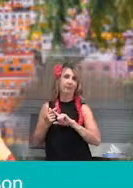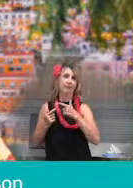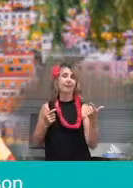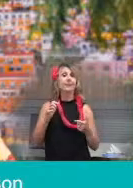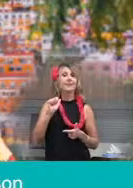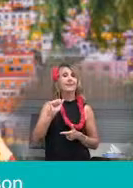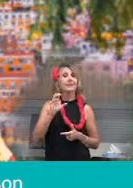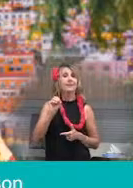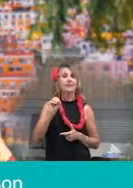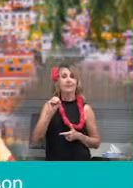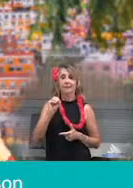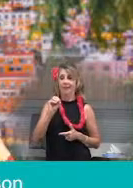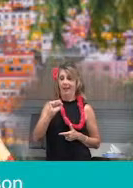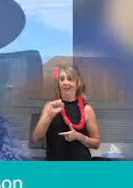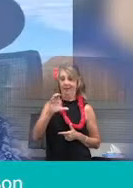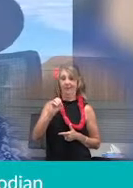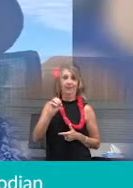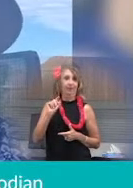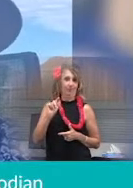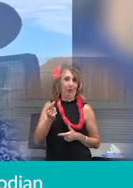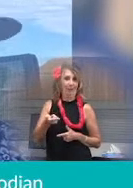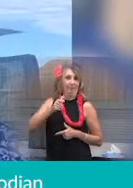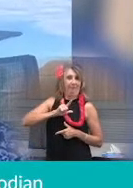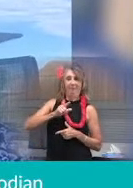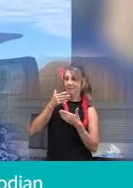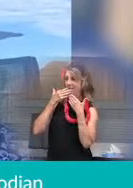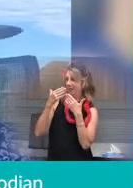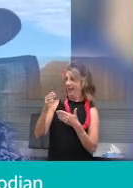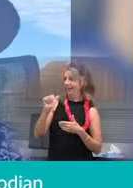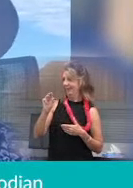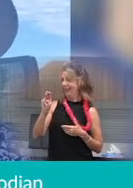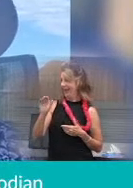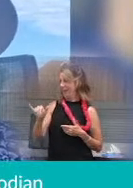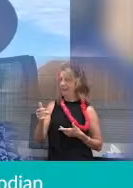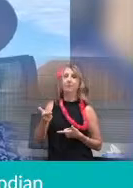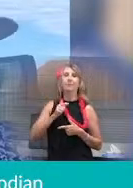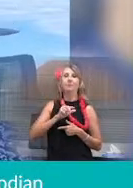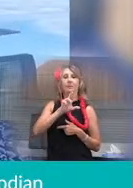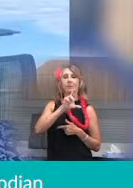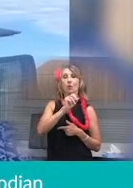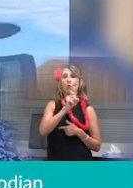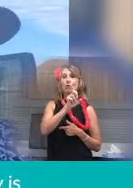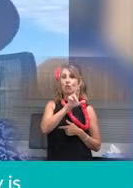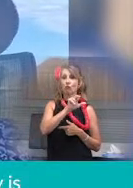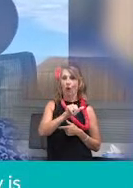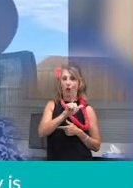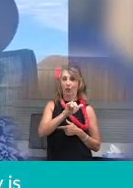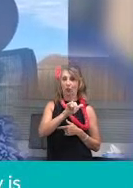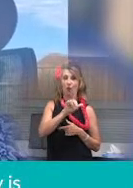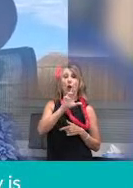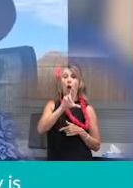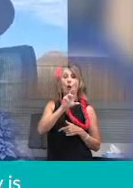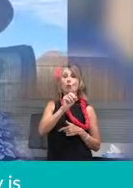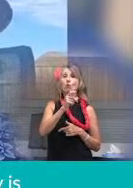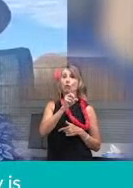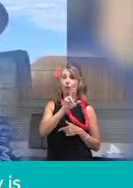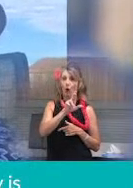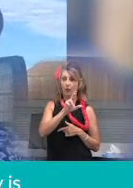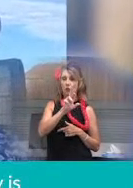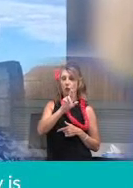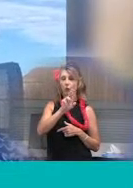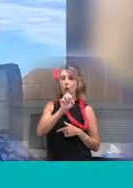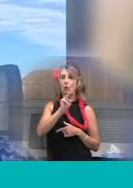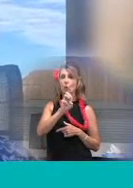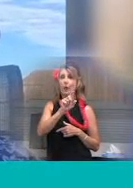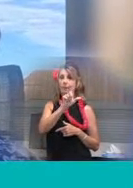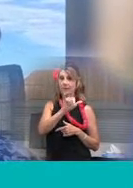Scott Johnson. Thanks, Amy. Roger Rousey, custodian at St. Philip Petrolia.